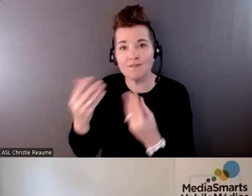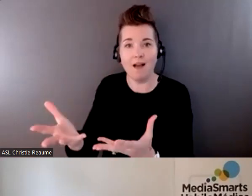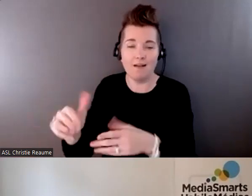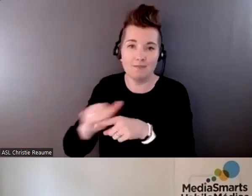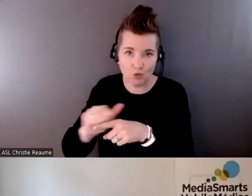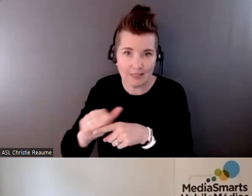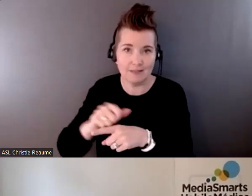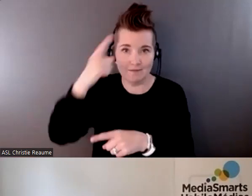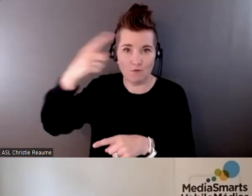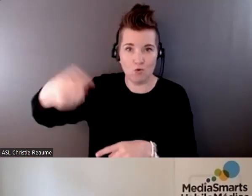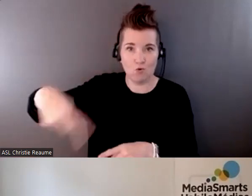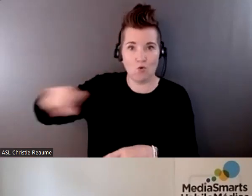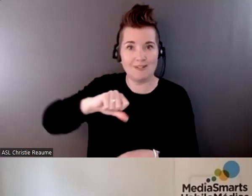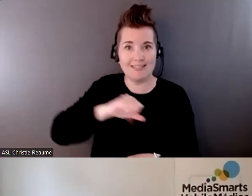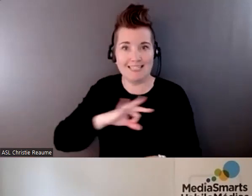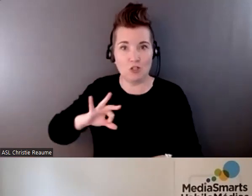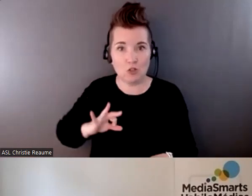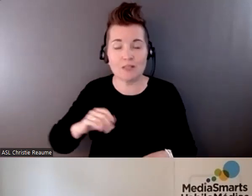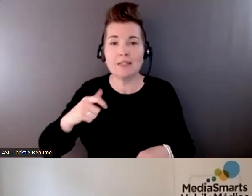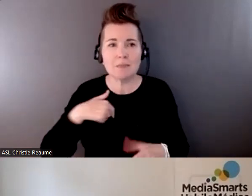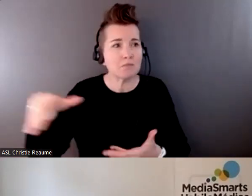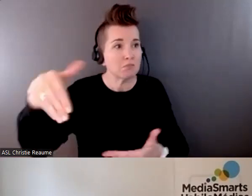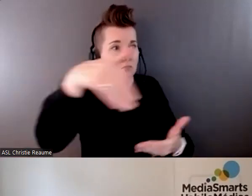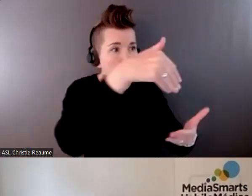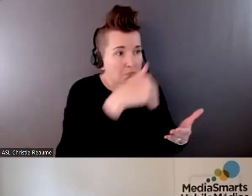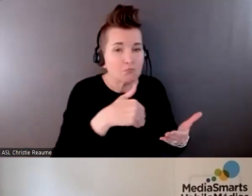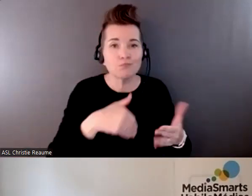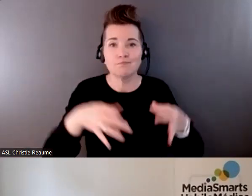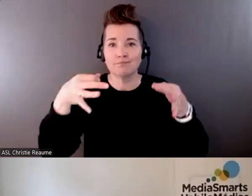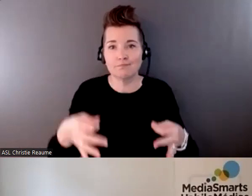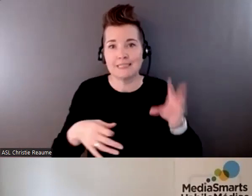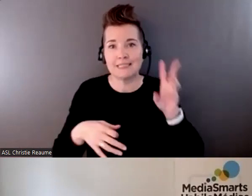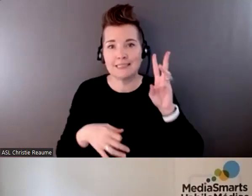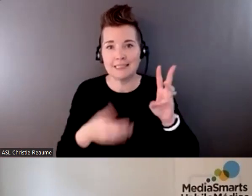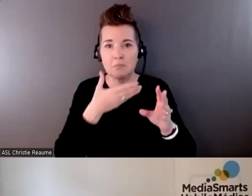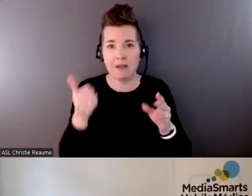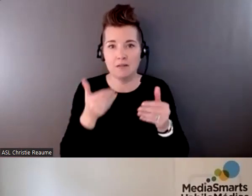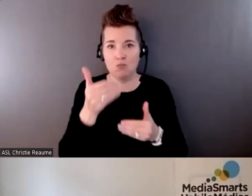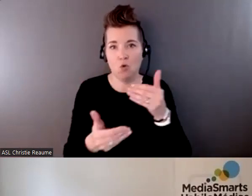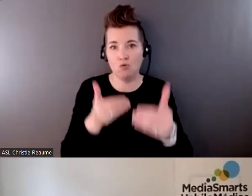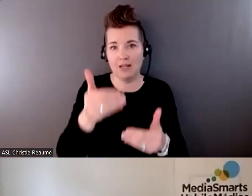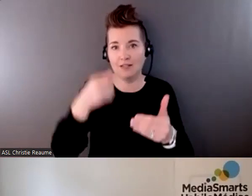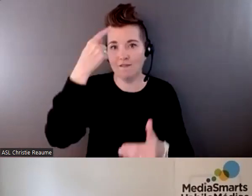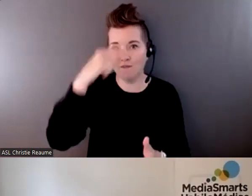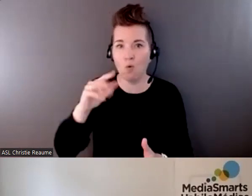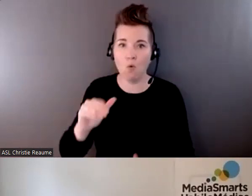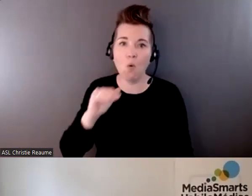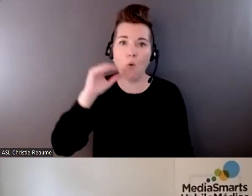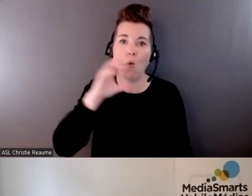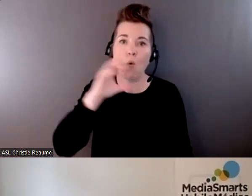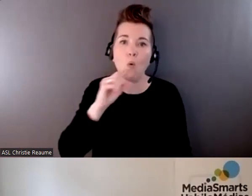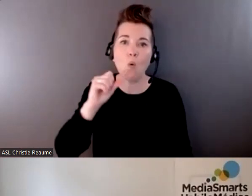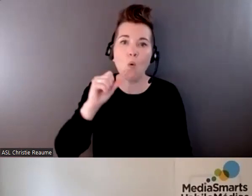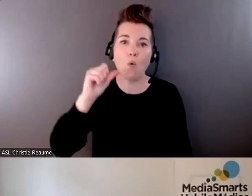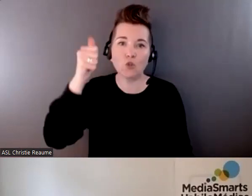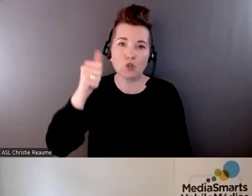from this research I compiled six best practices for building digital literacy among older adults and so